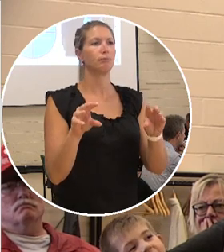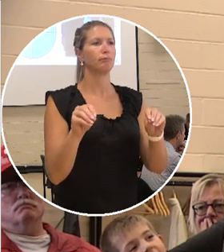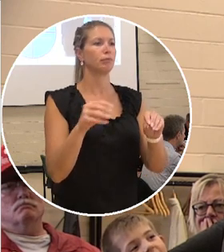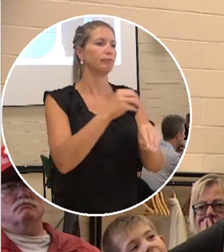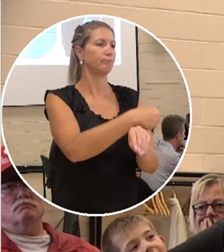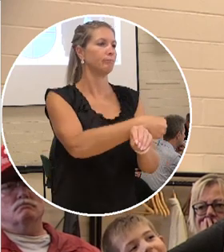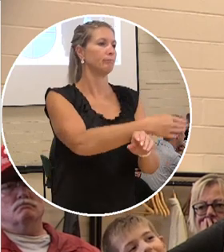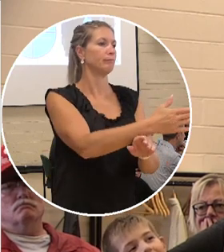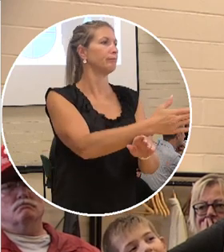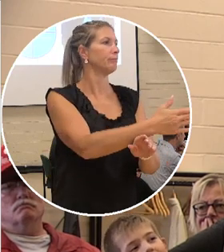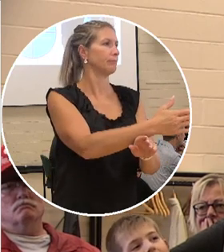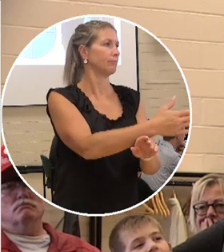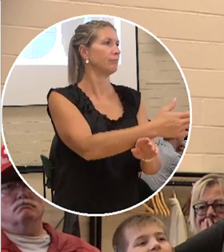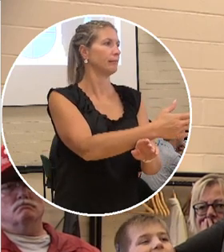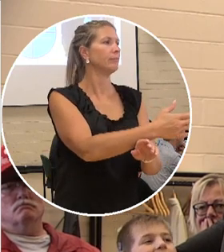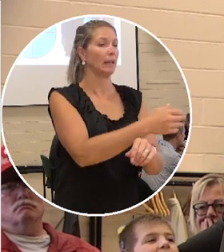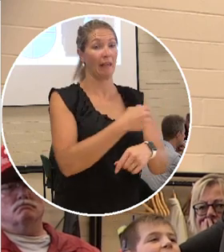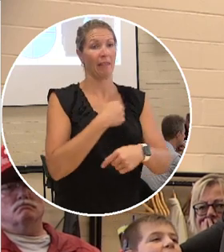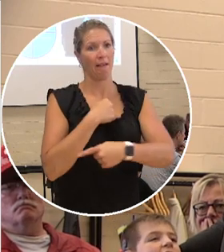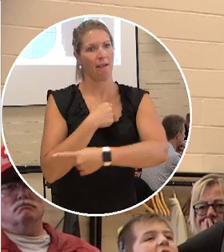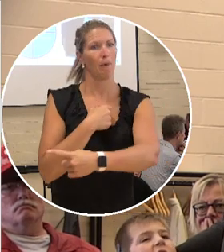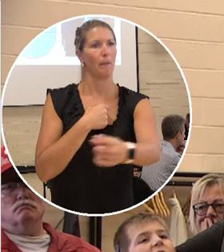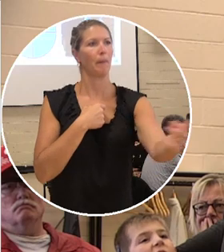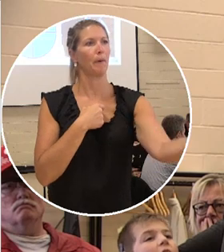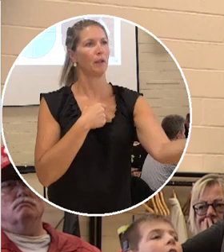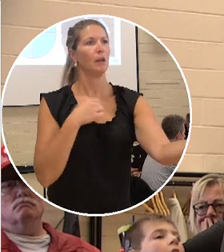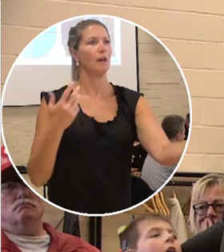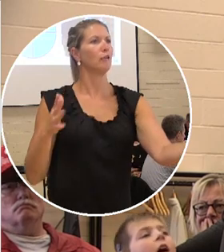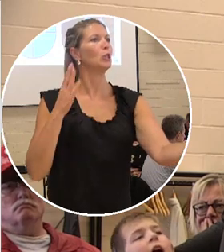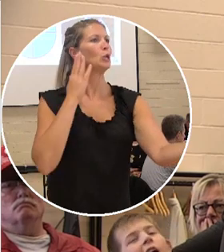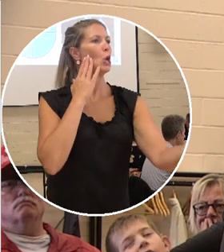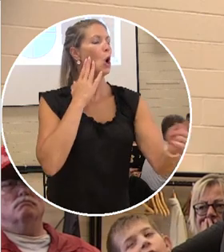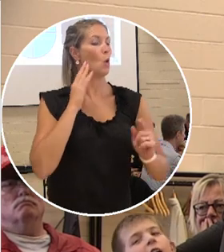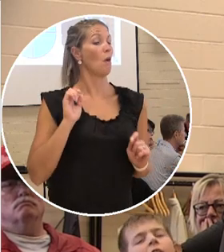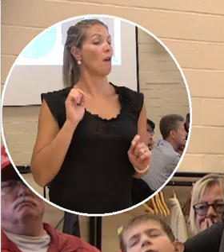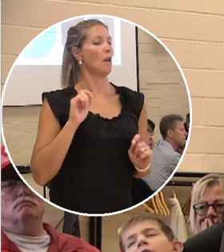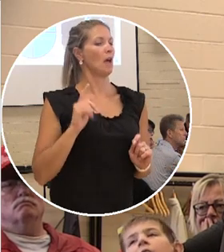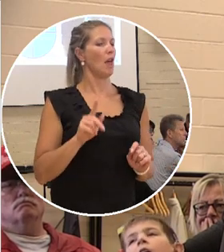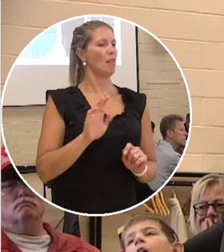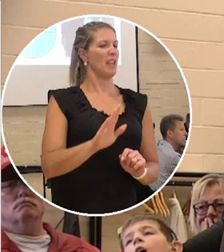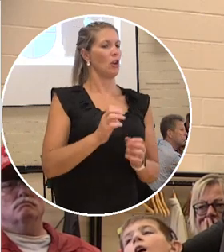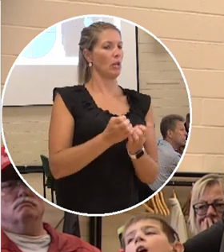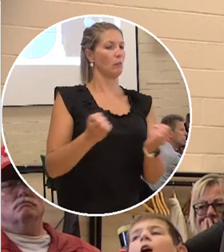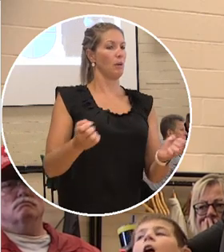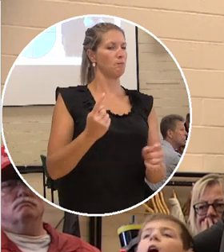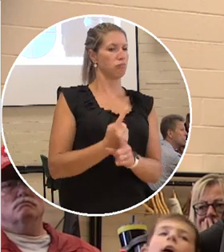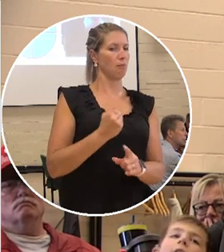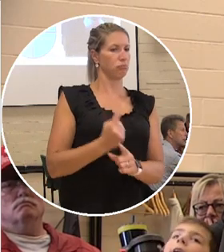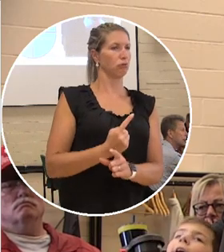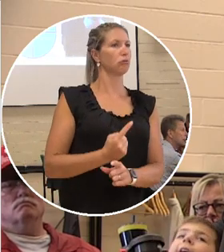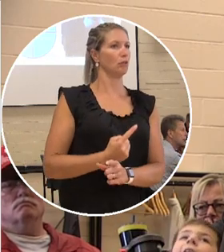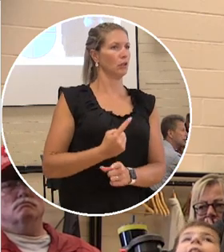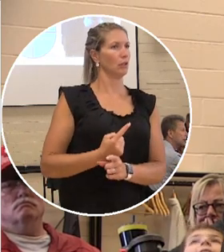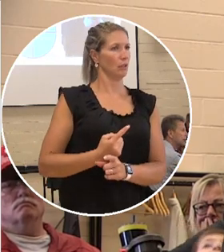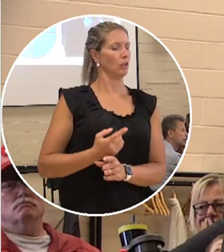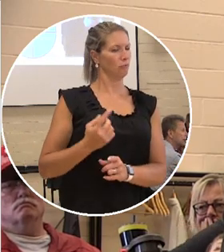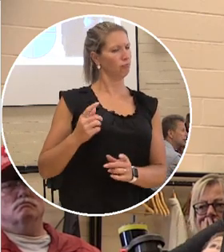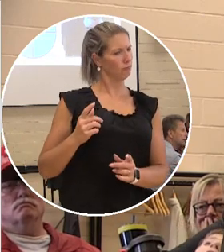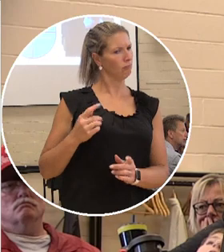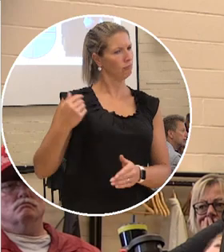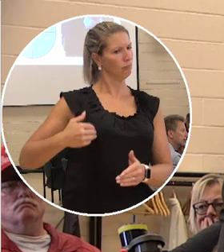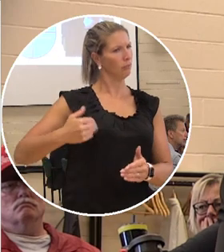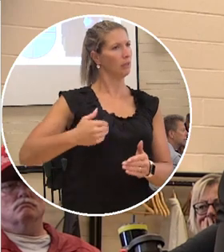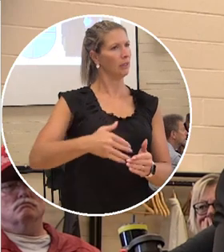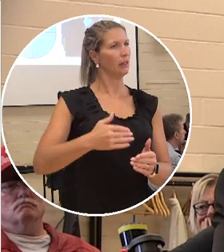given time when the bus has stopped and that they're using the equipment properly. If anyone ever files a complaint, we'll have the